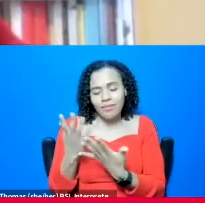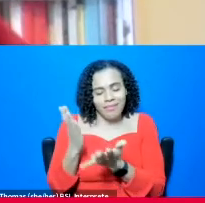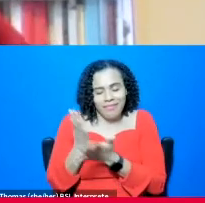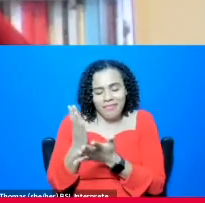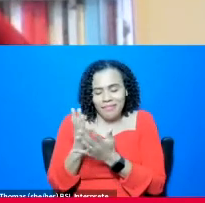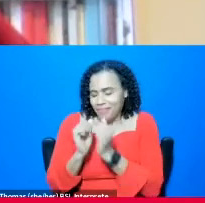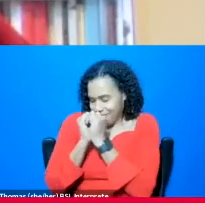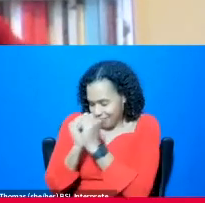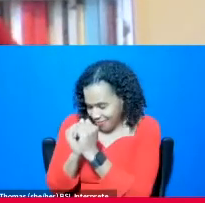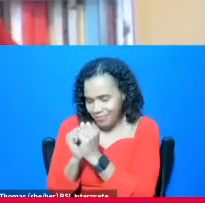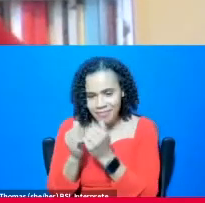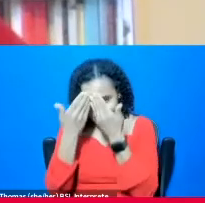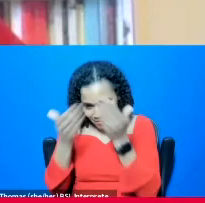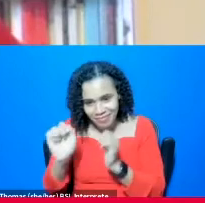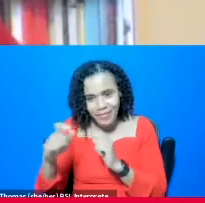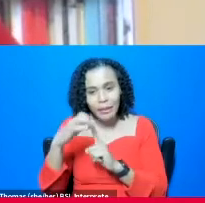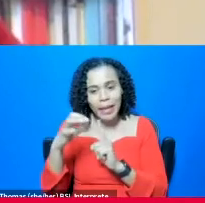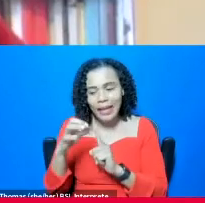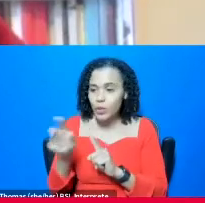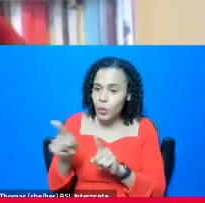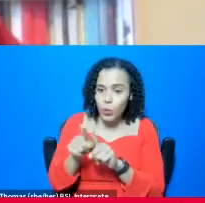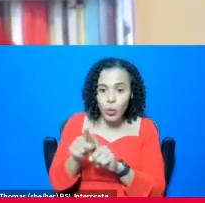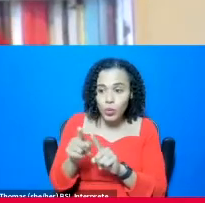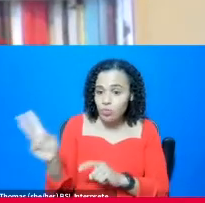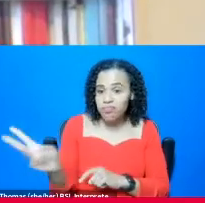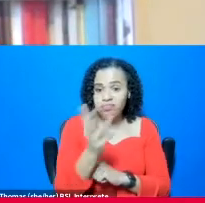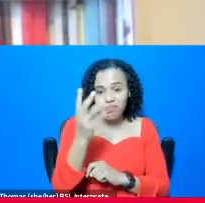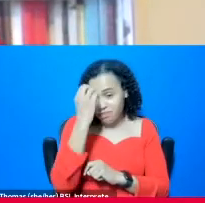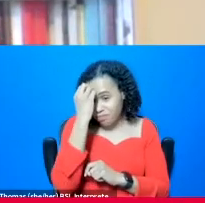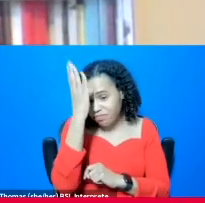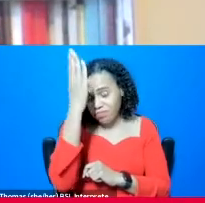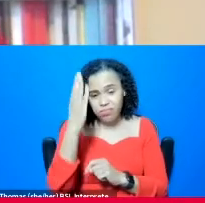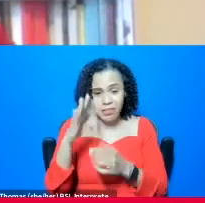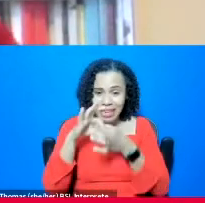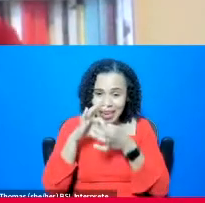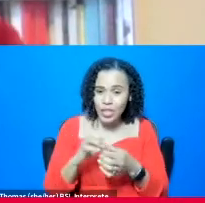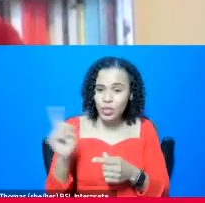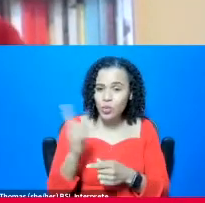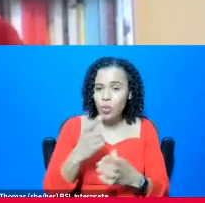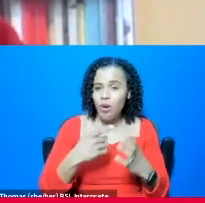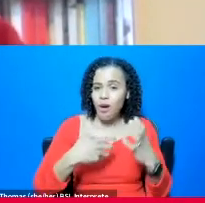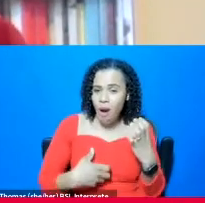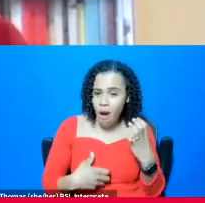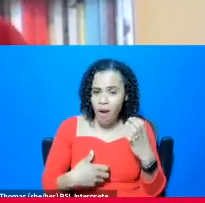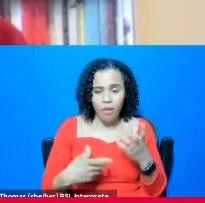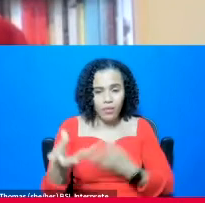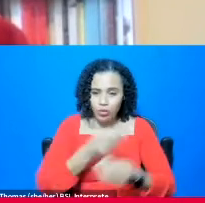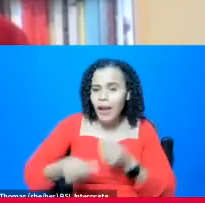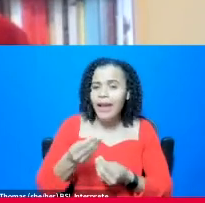Piers and all of their knowledge on issues like, you know, the arms trade. And how it relates